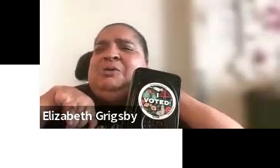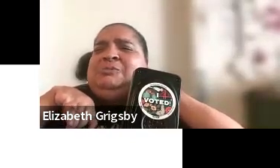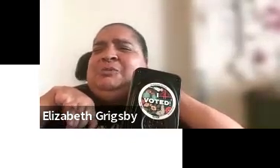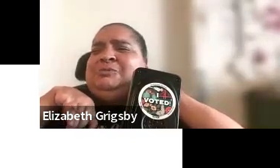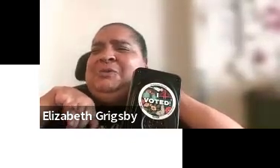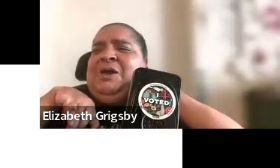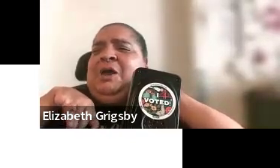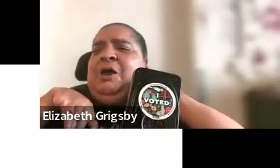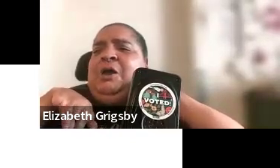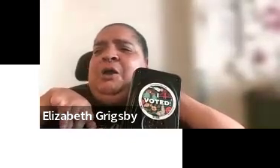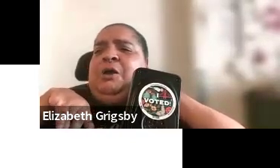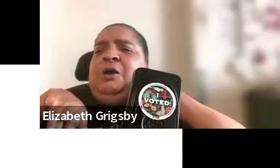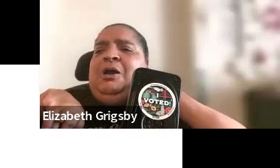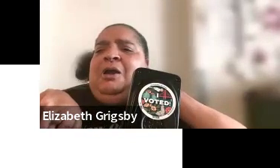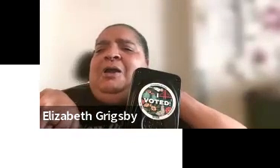Survivors also said